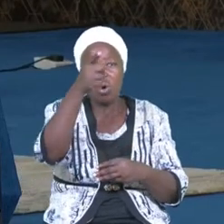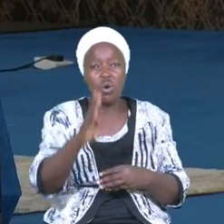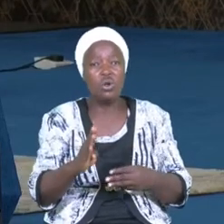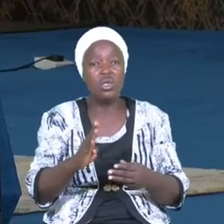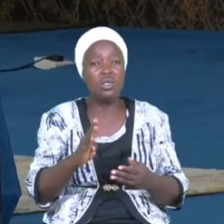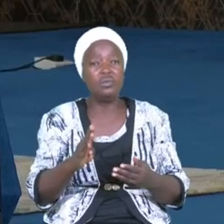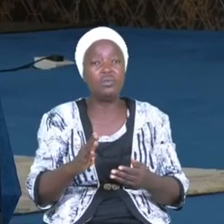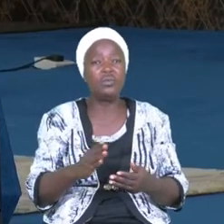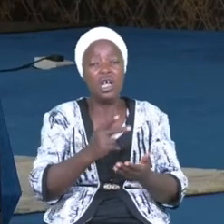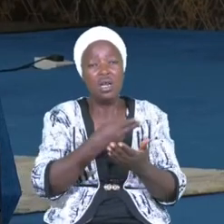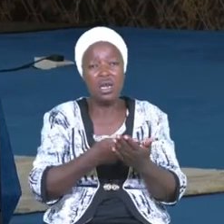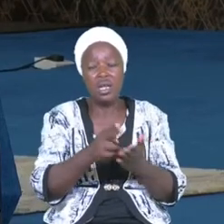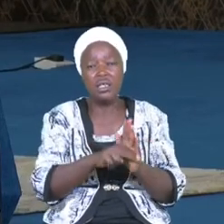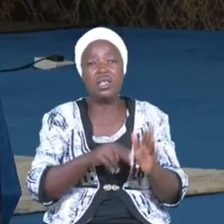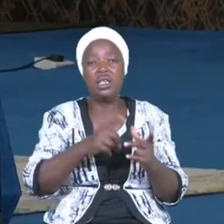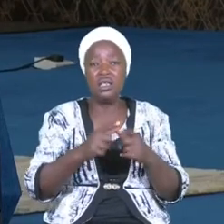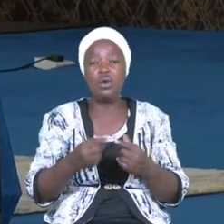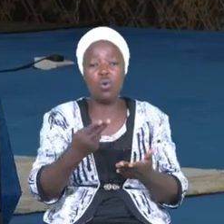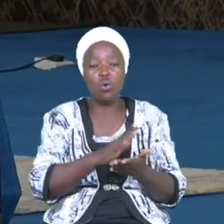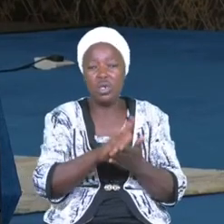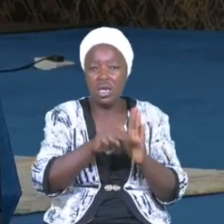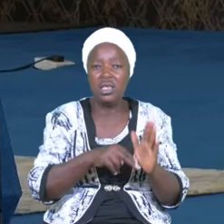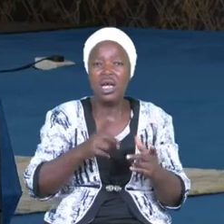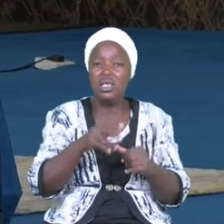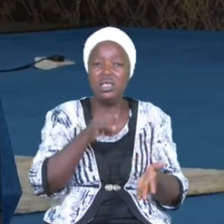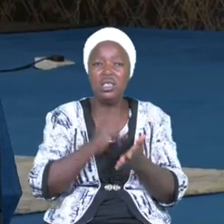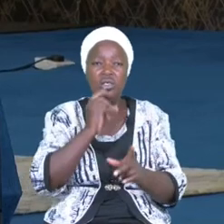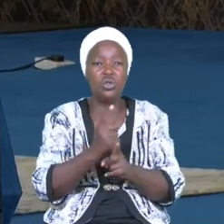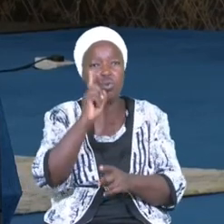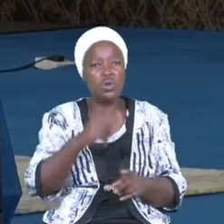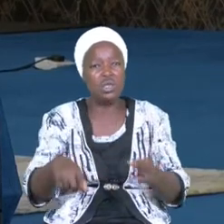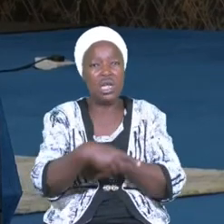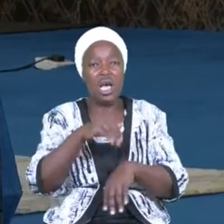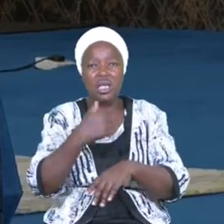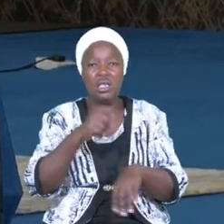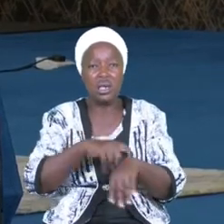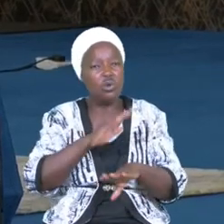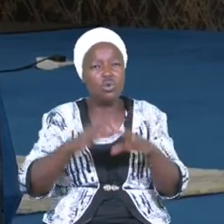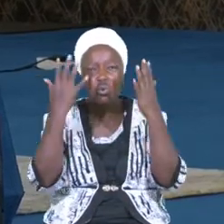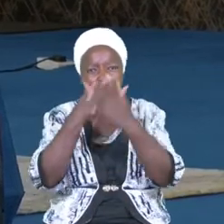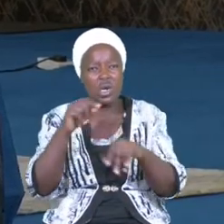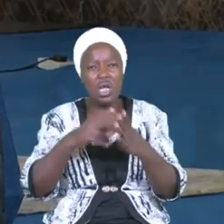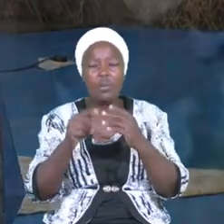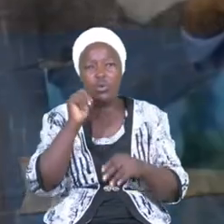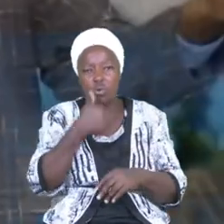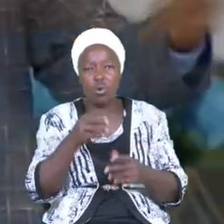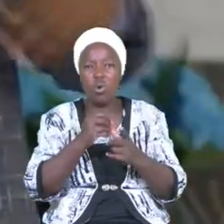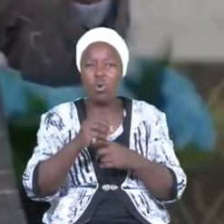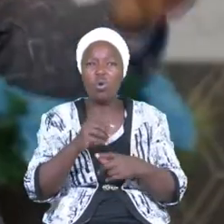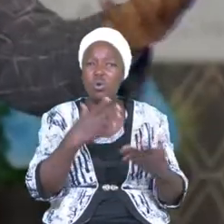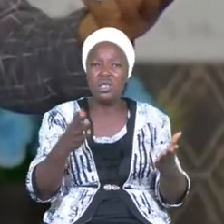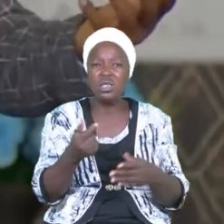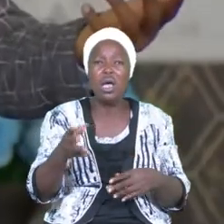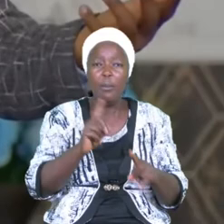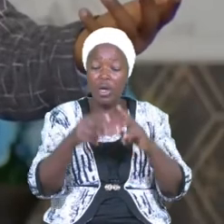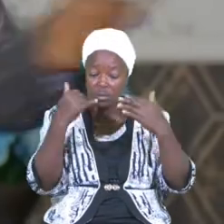holiness, it's just one day at a time. Don't worry about tomorrow. Don't worry about next week. Just today, all the